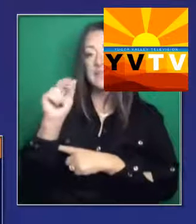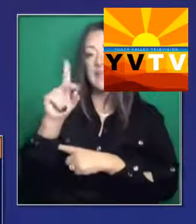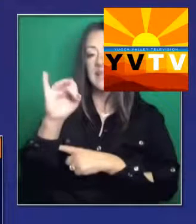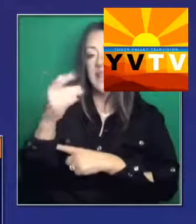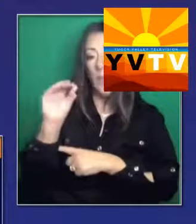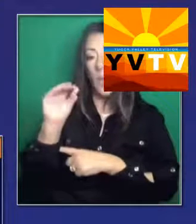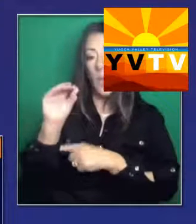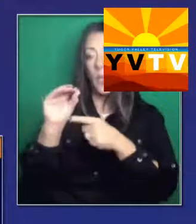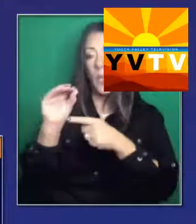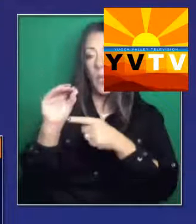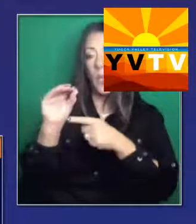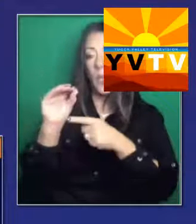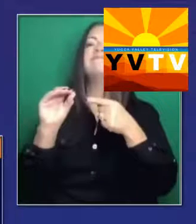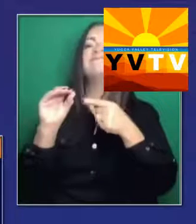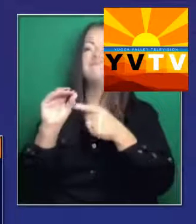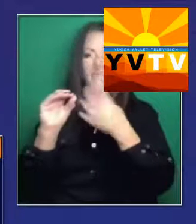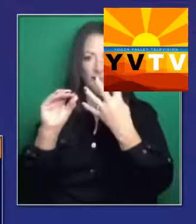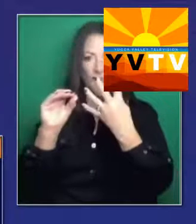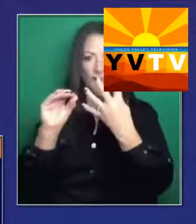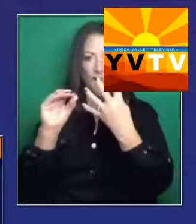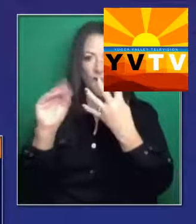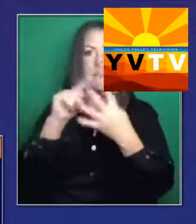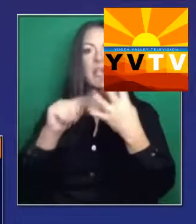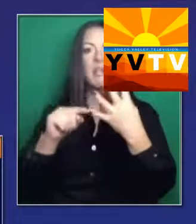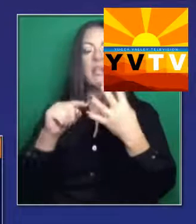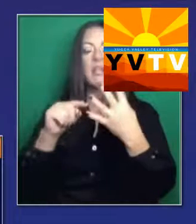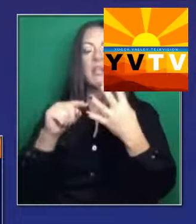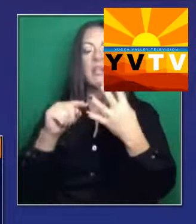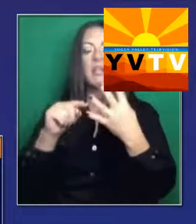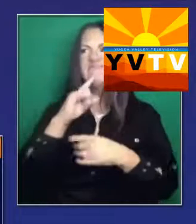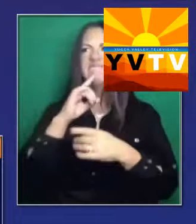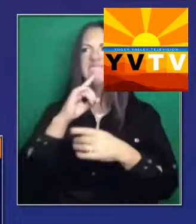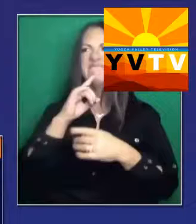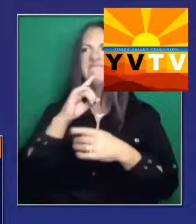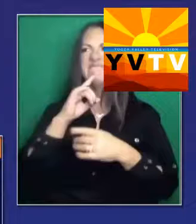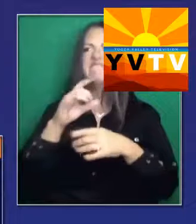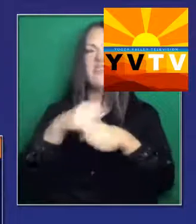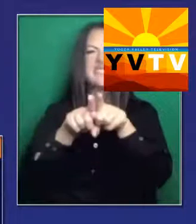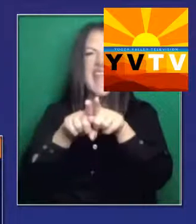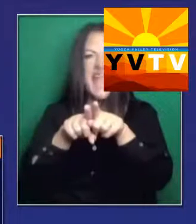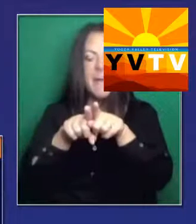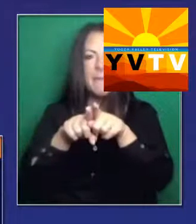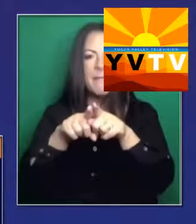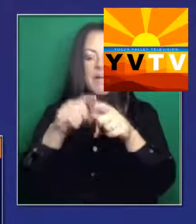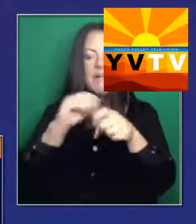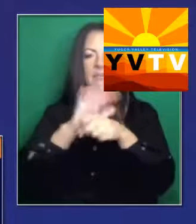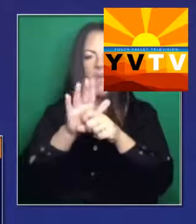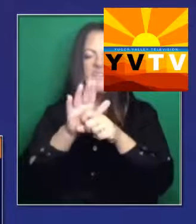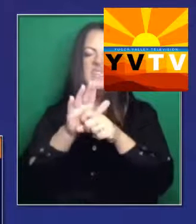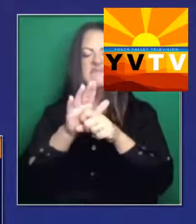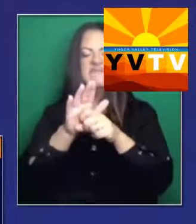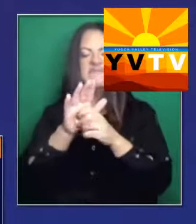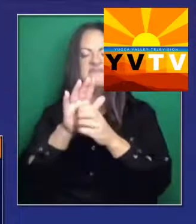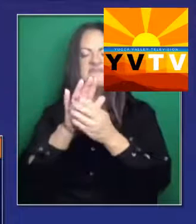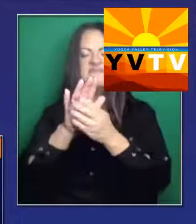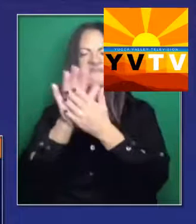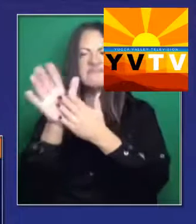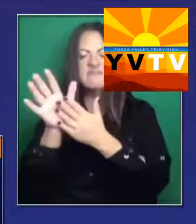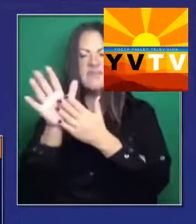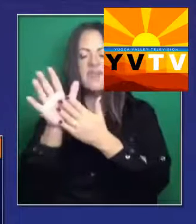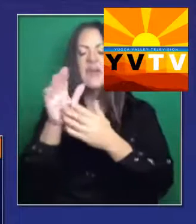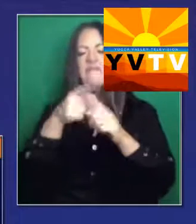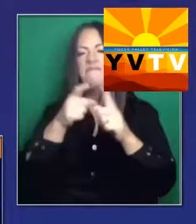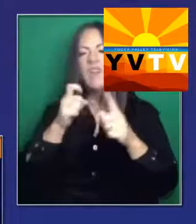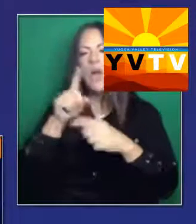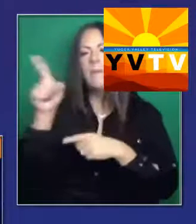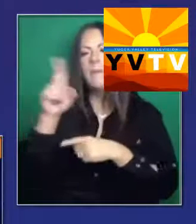UK, lazy way of describing it, UK strain, at least the strain that was identified first in the United Kingdom.